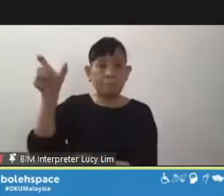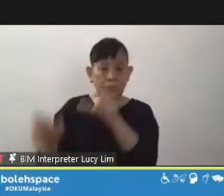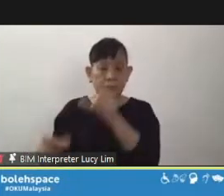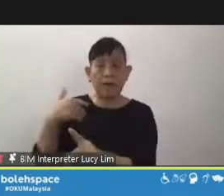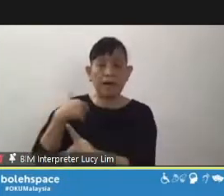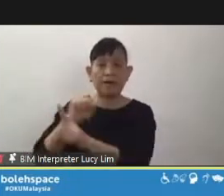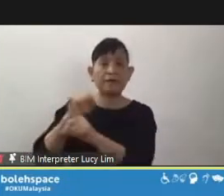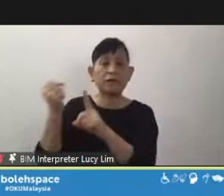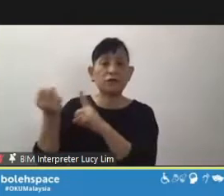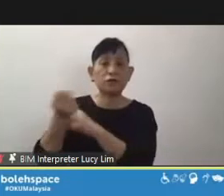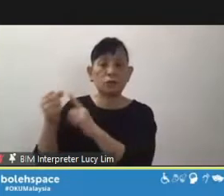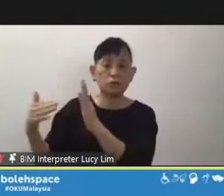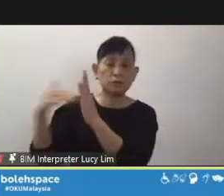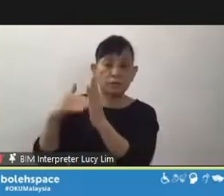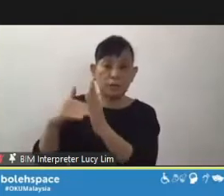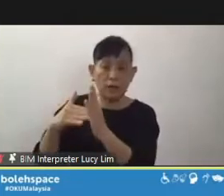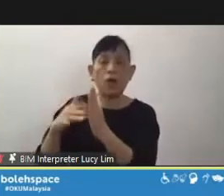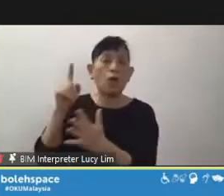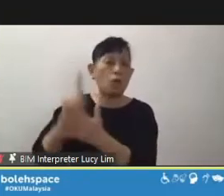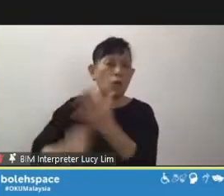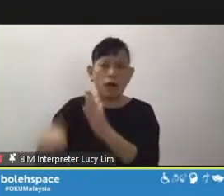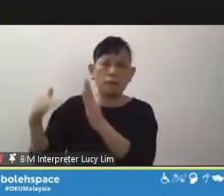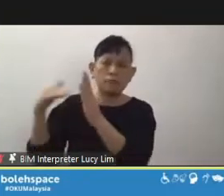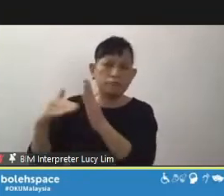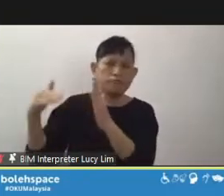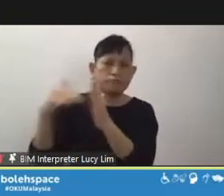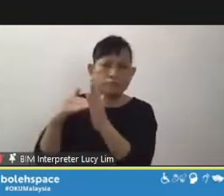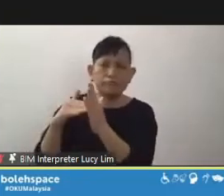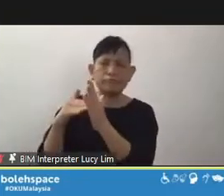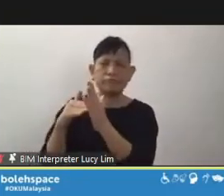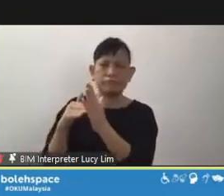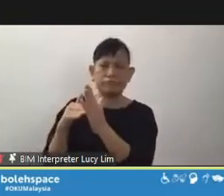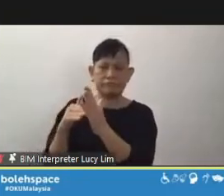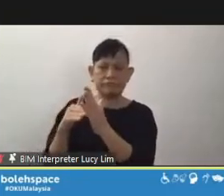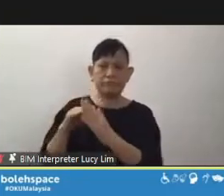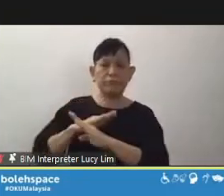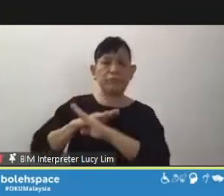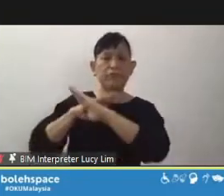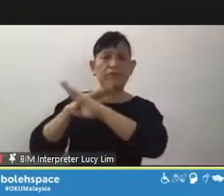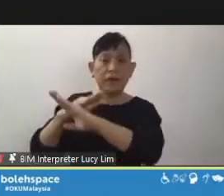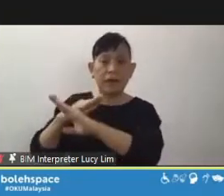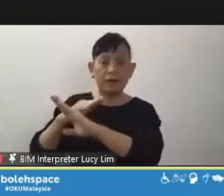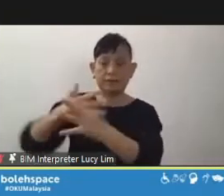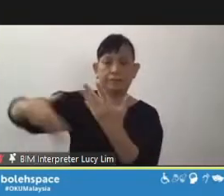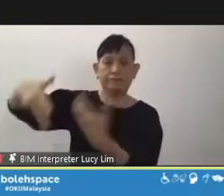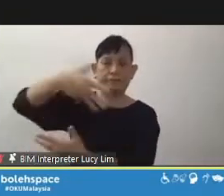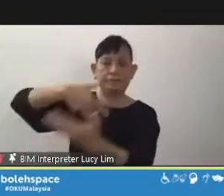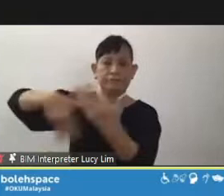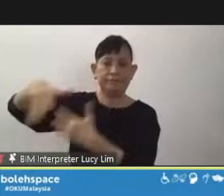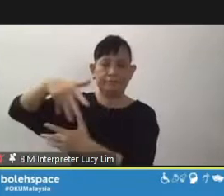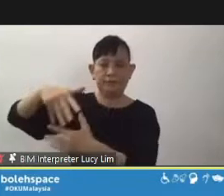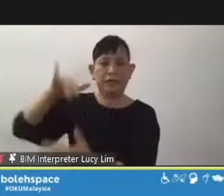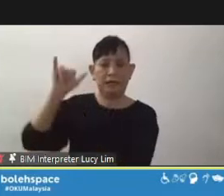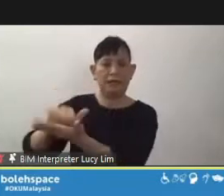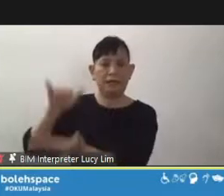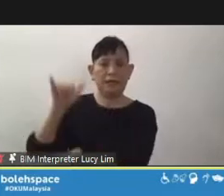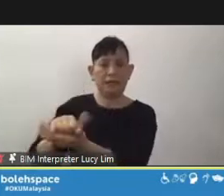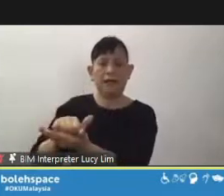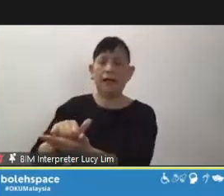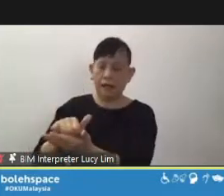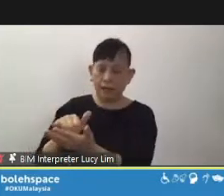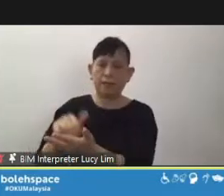can say the barriers that hinders the interaction. That is the more accurate explanation about